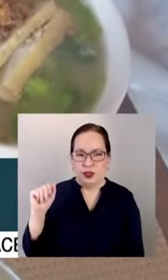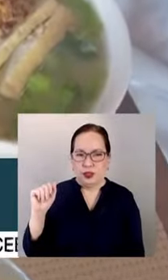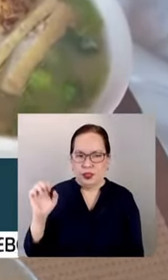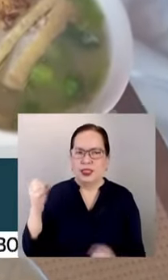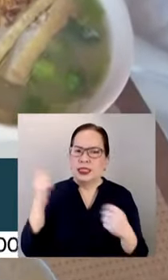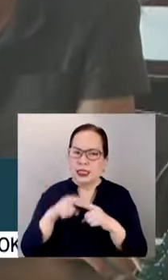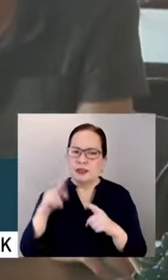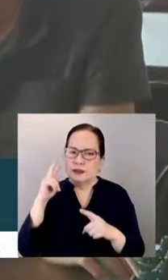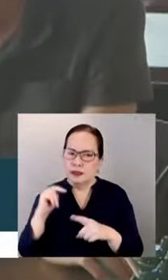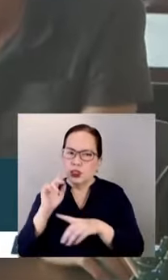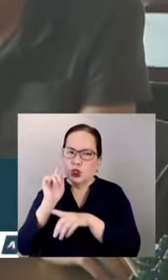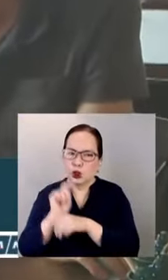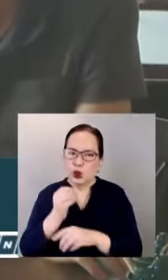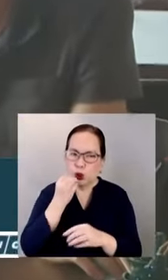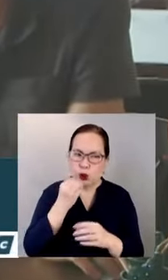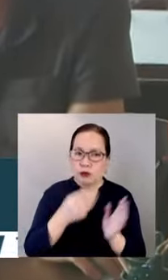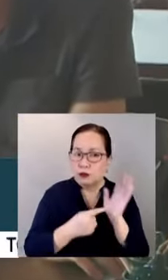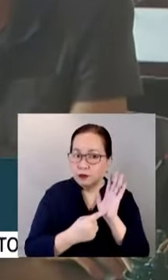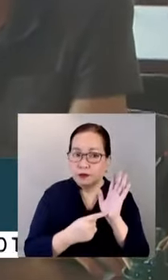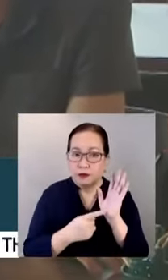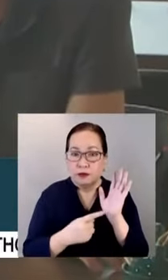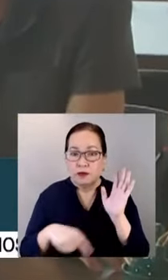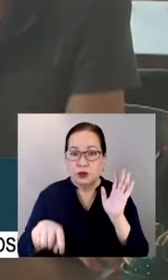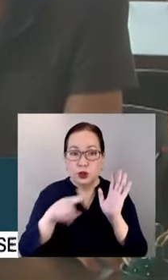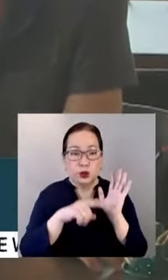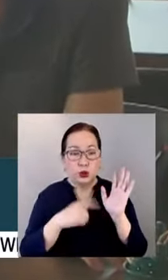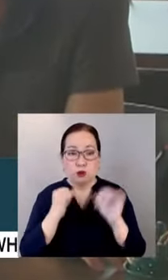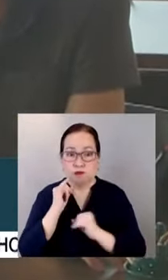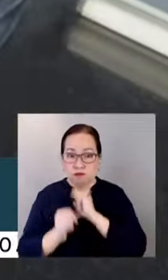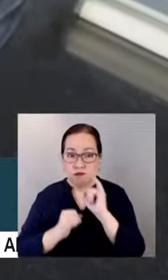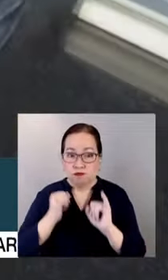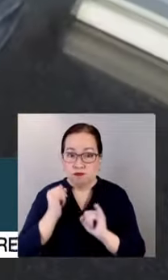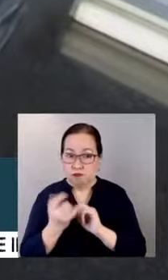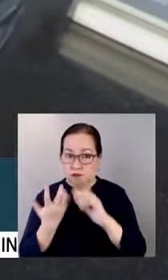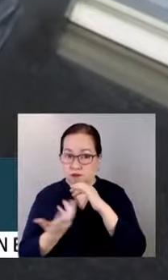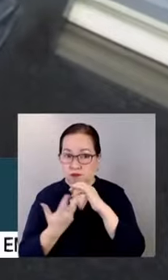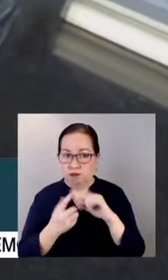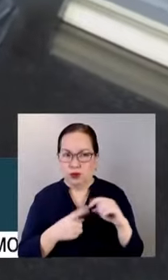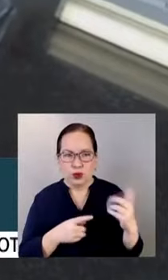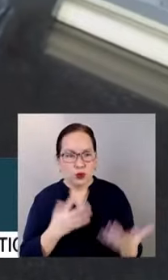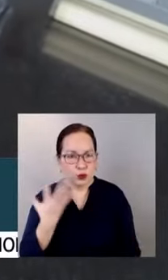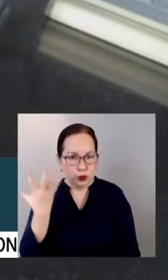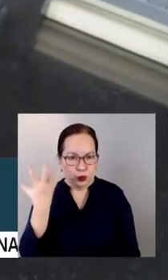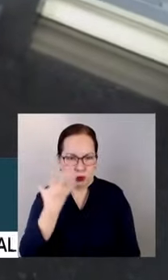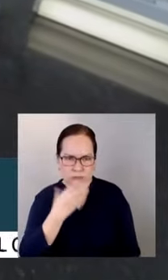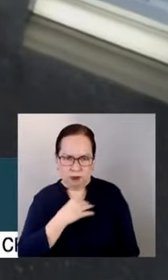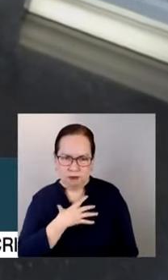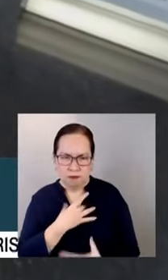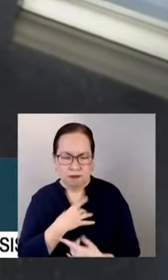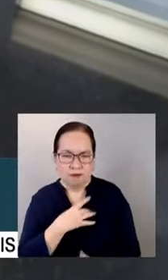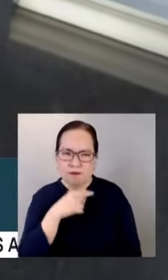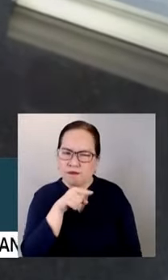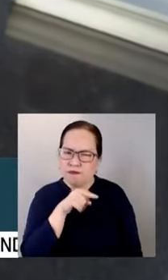foods in the menu to introduce to international customers. This is an appealing feature that draws customers to the